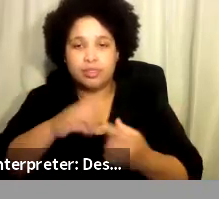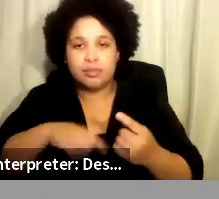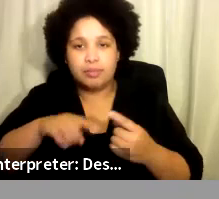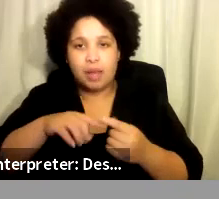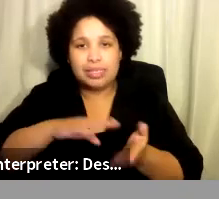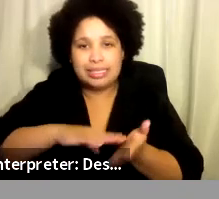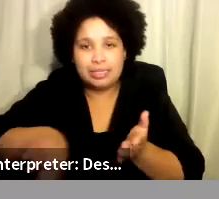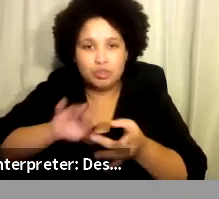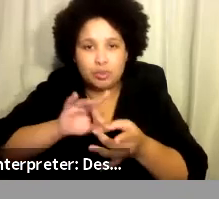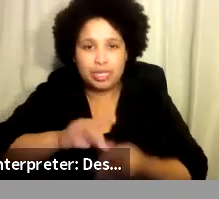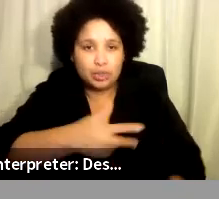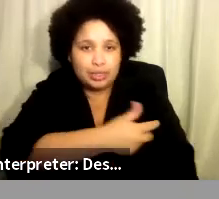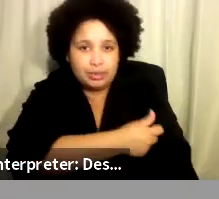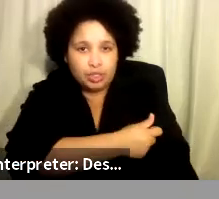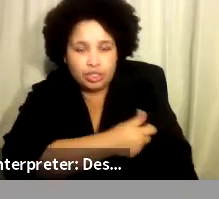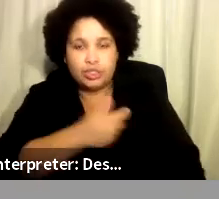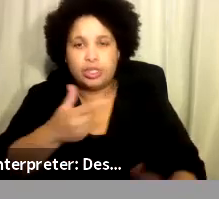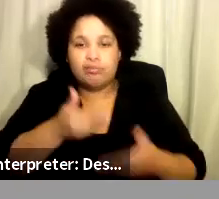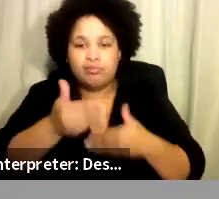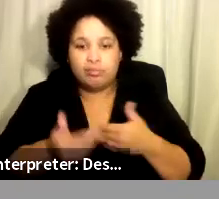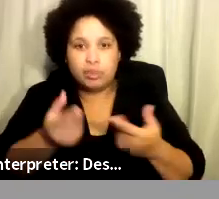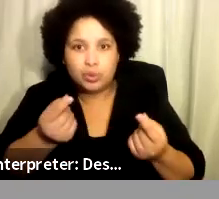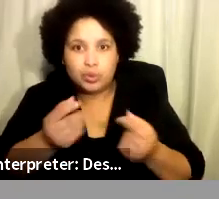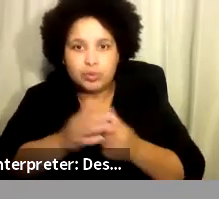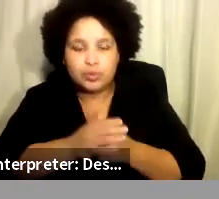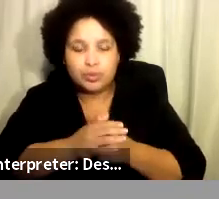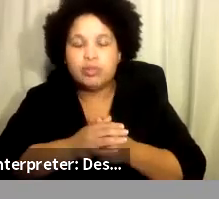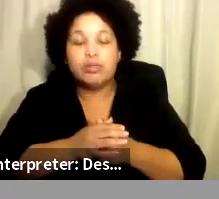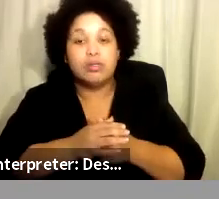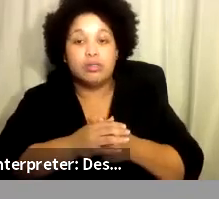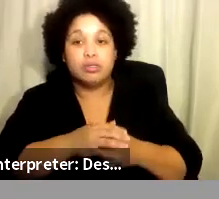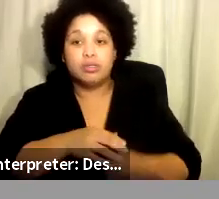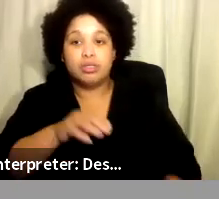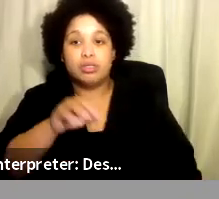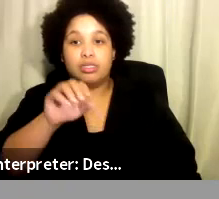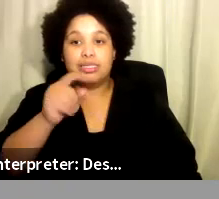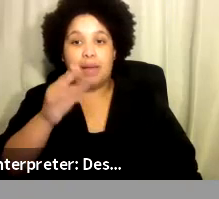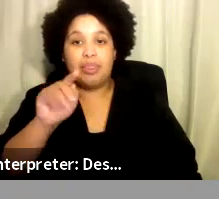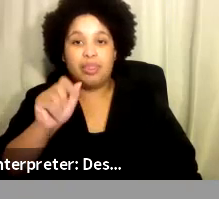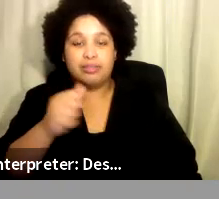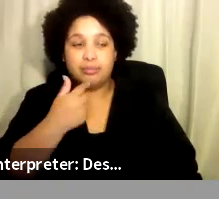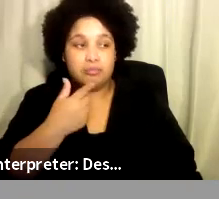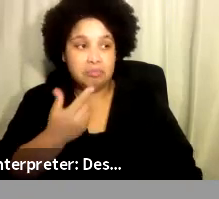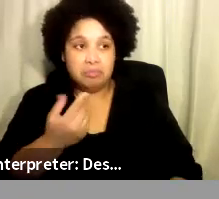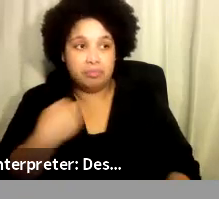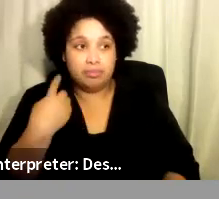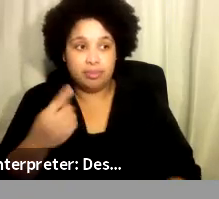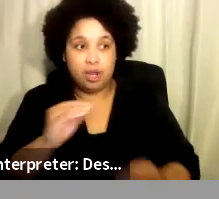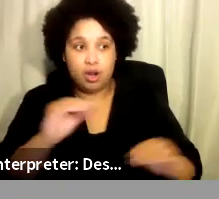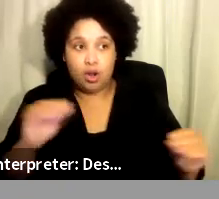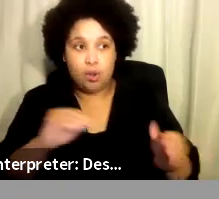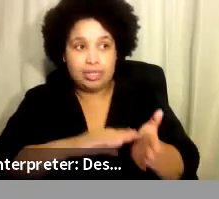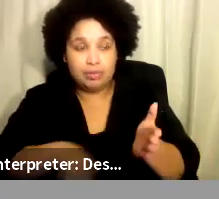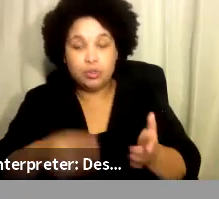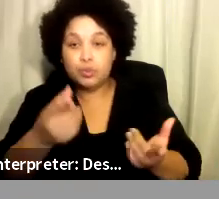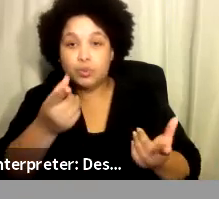Exemptions for immunizations. Yes. My understanding is that there's not any, and so if you want to leave your phone number,